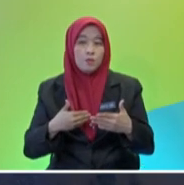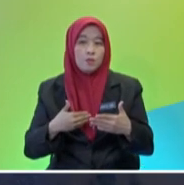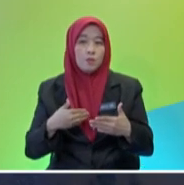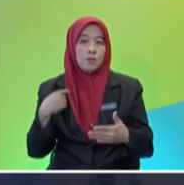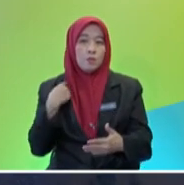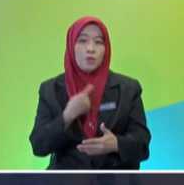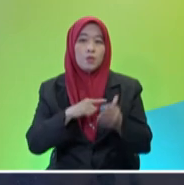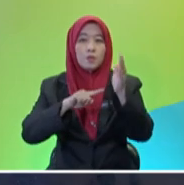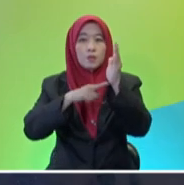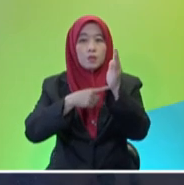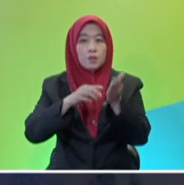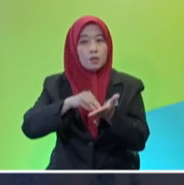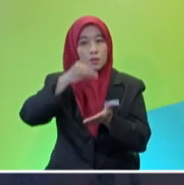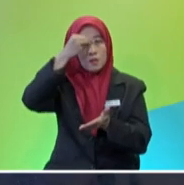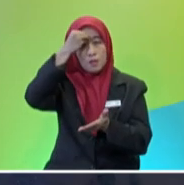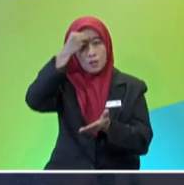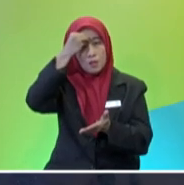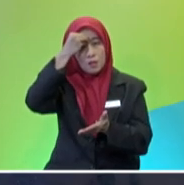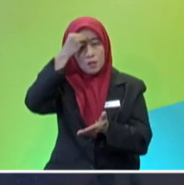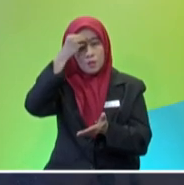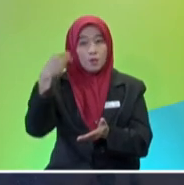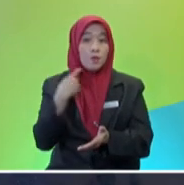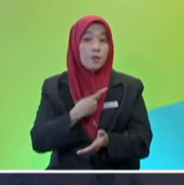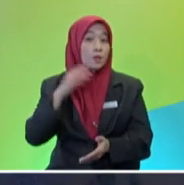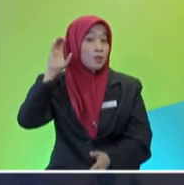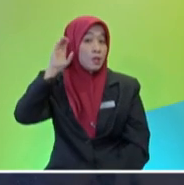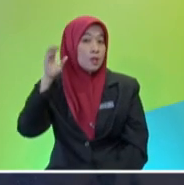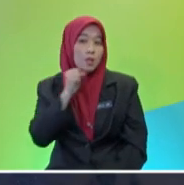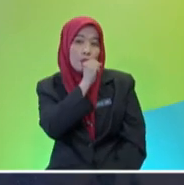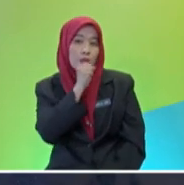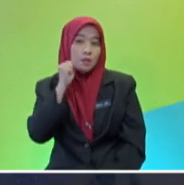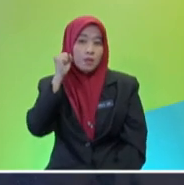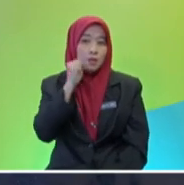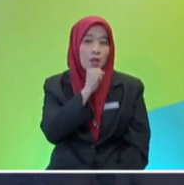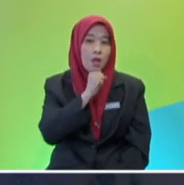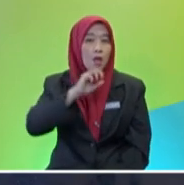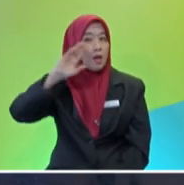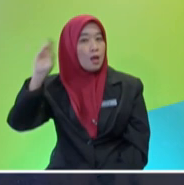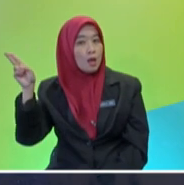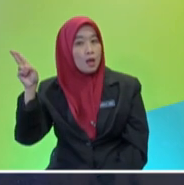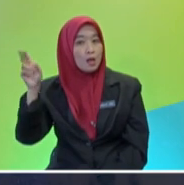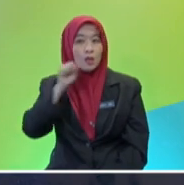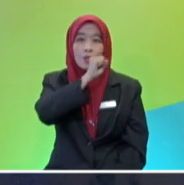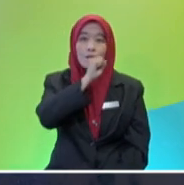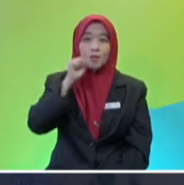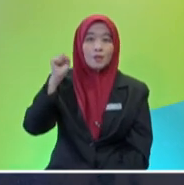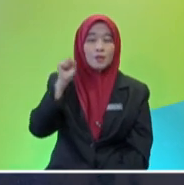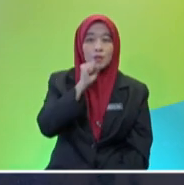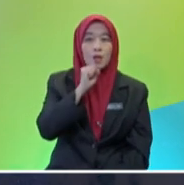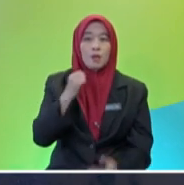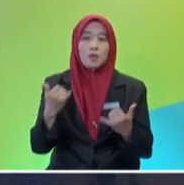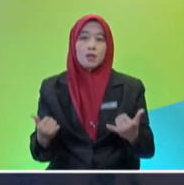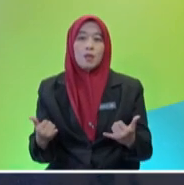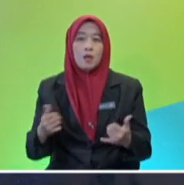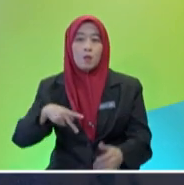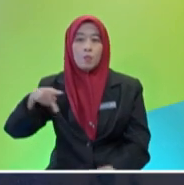start our lesson for today, we are going to sing a song, right? Yes, it's our hello song. Our hello song. Now, for